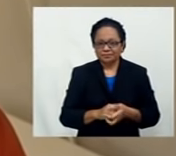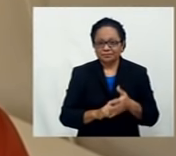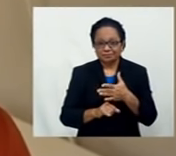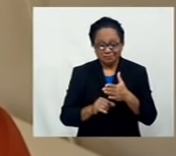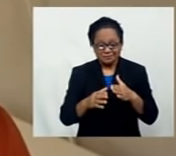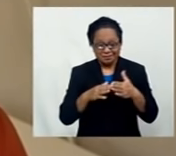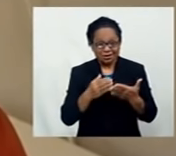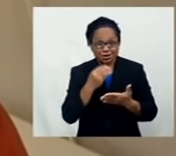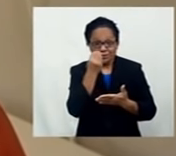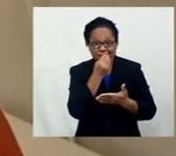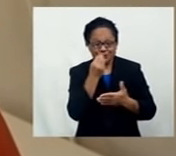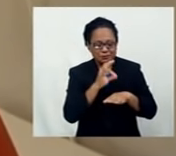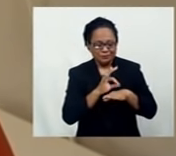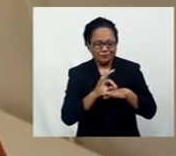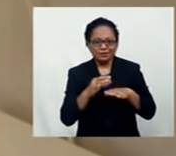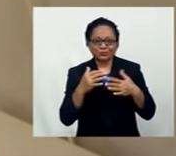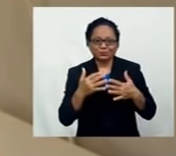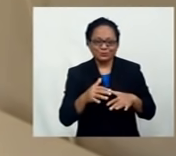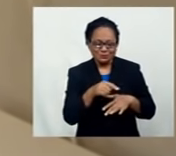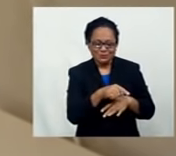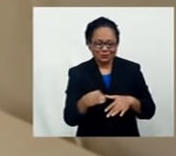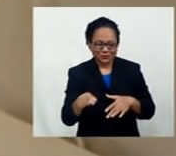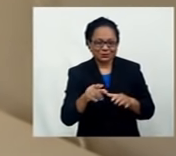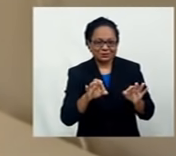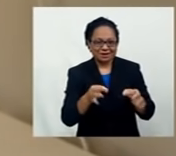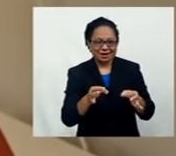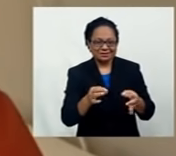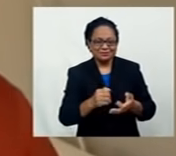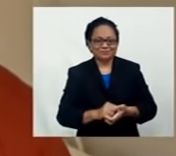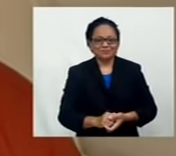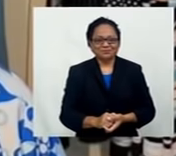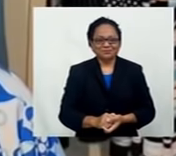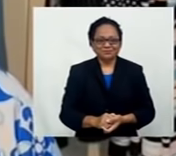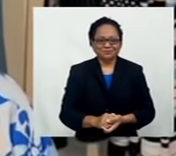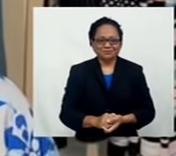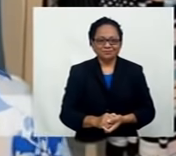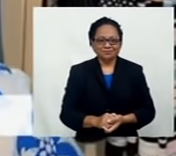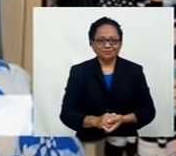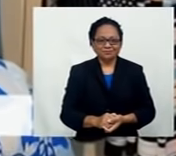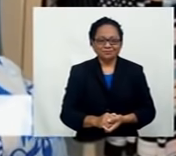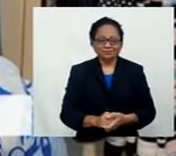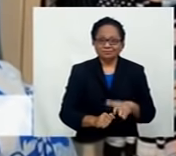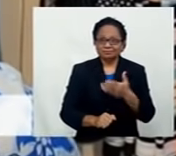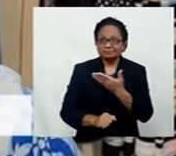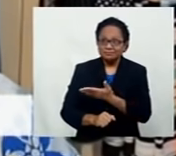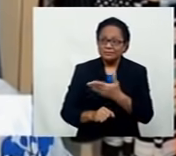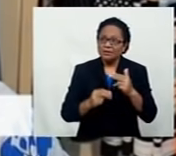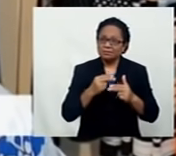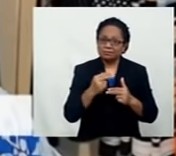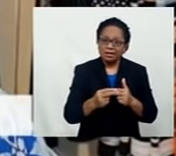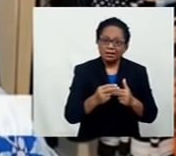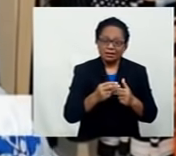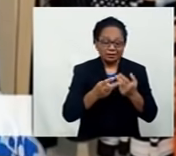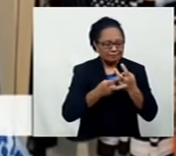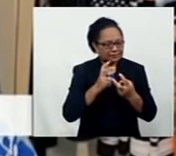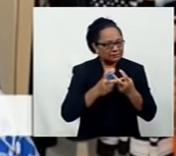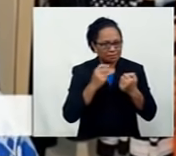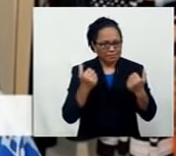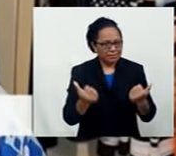from the backyard gardening. Actually, we planted lots of vegetables at